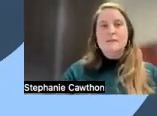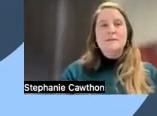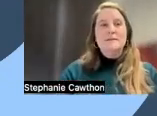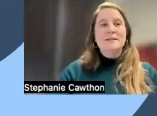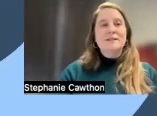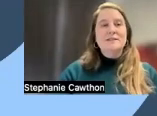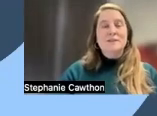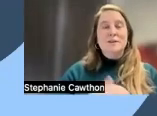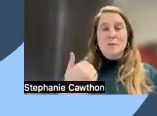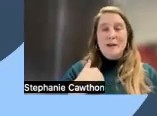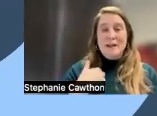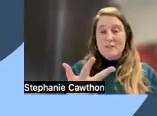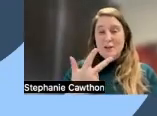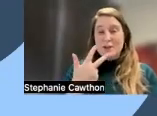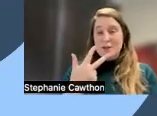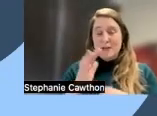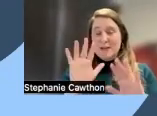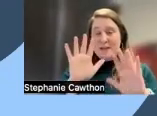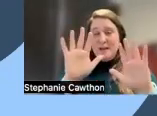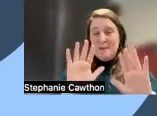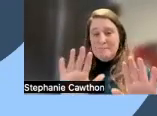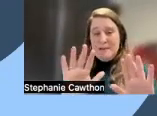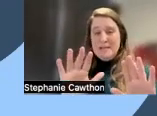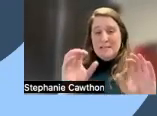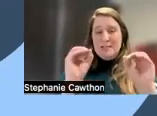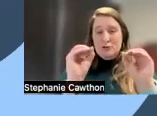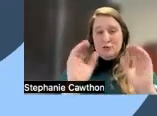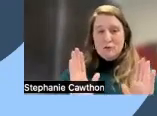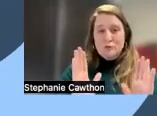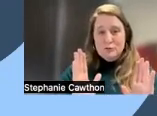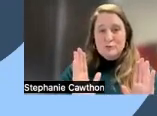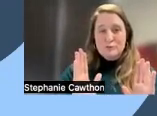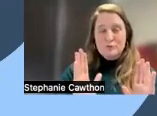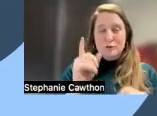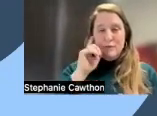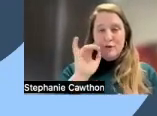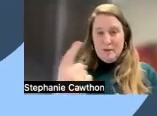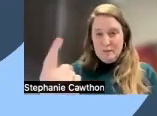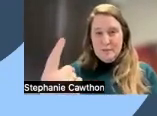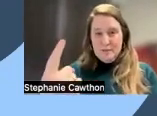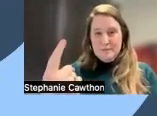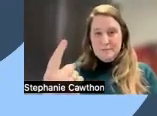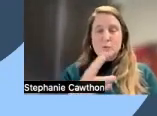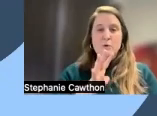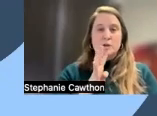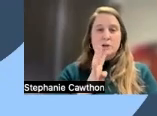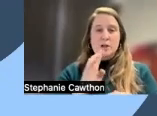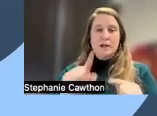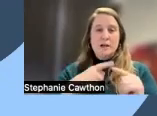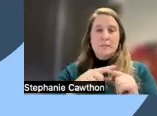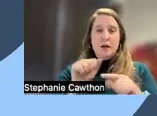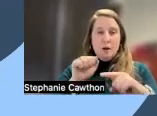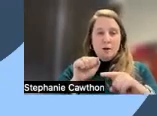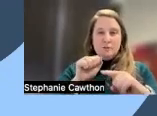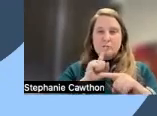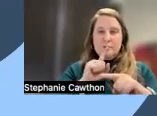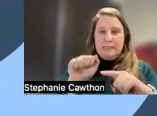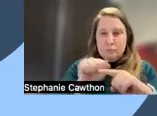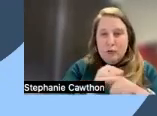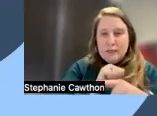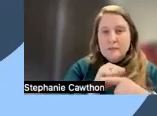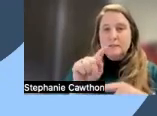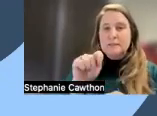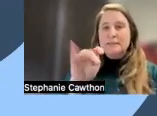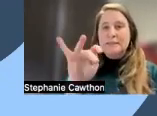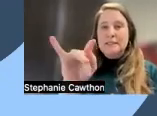related to accessibility and those different issues. We have three amazing instructors who will be joining us for that webcast.